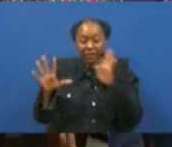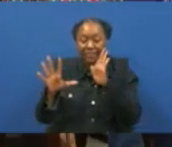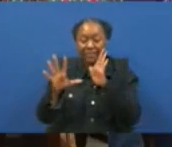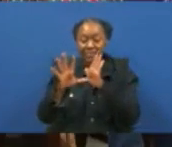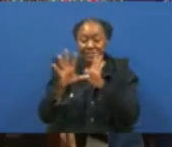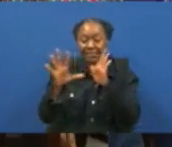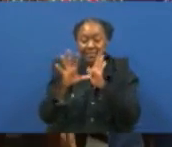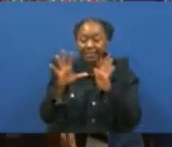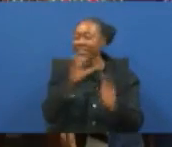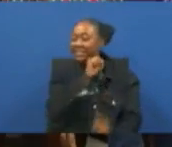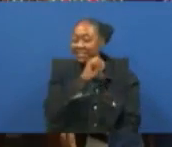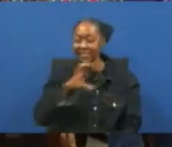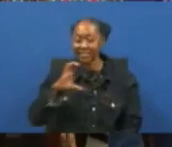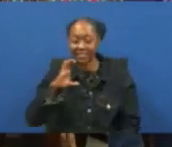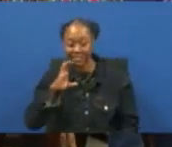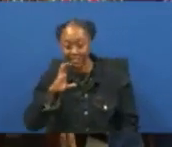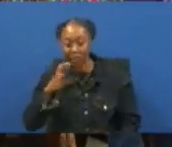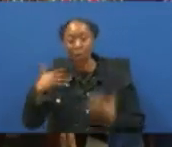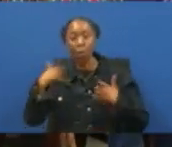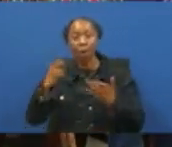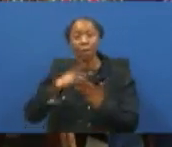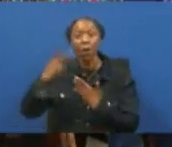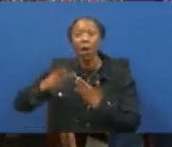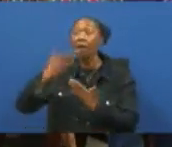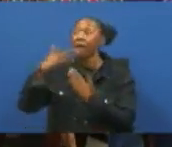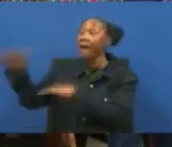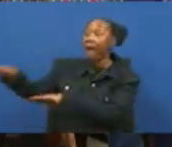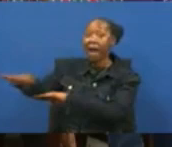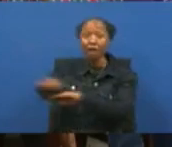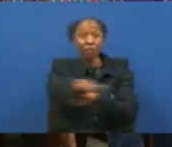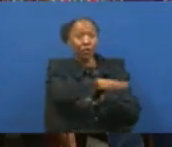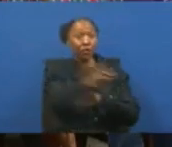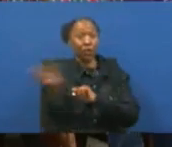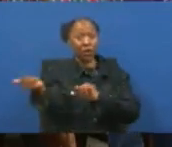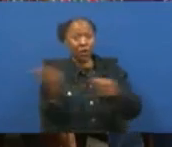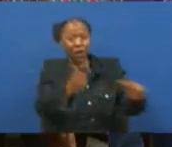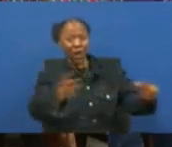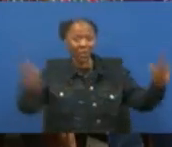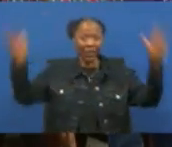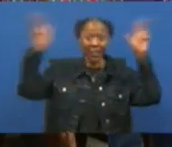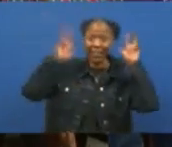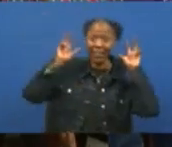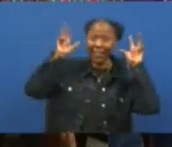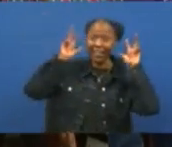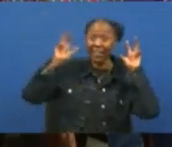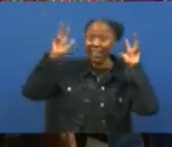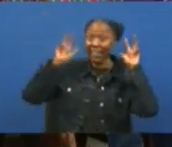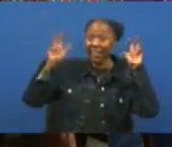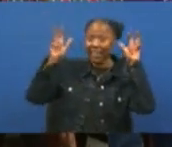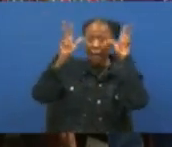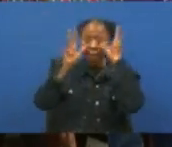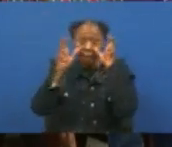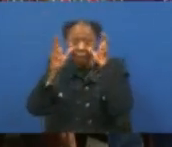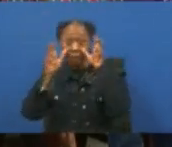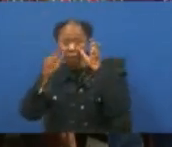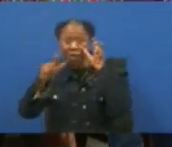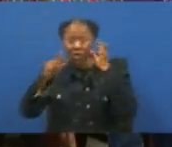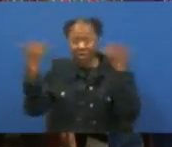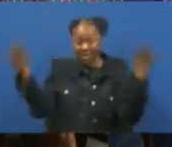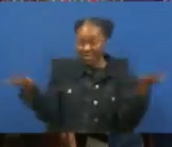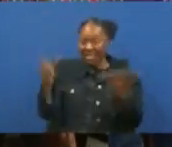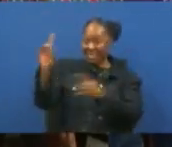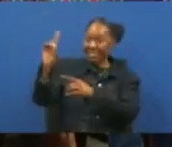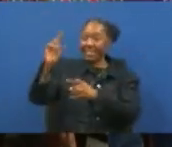I say good afternoon to all of you. Good afternoon. Yeah, you all hear that? That's because District 10 is in the